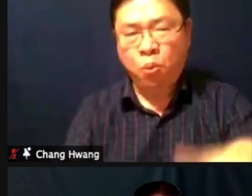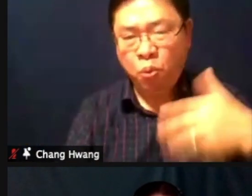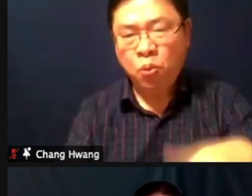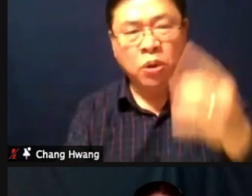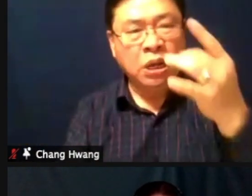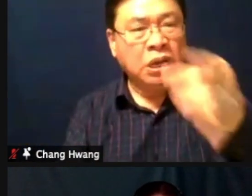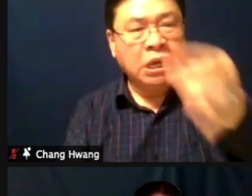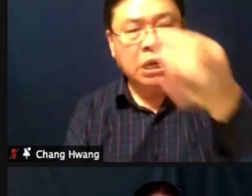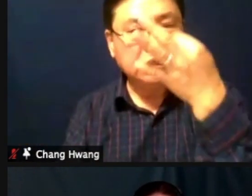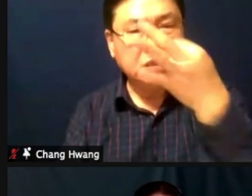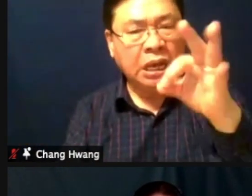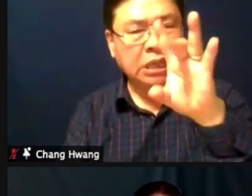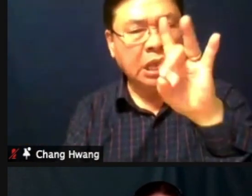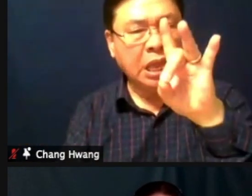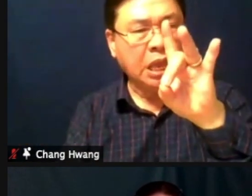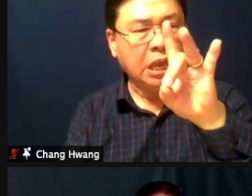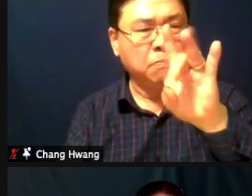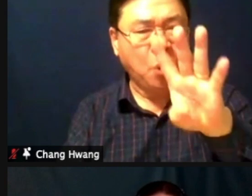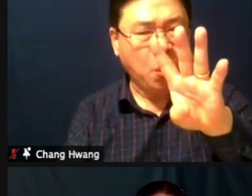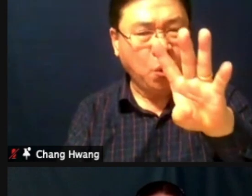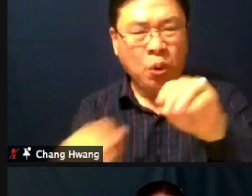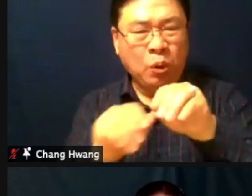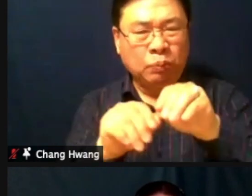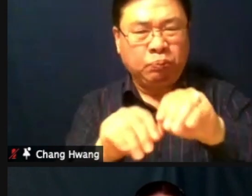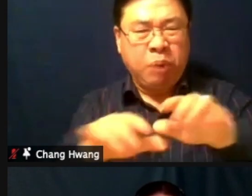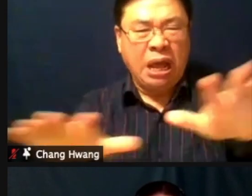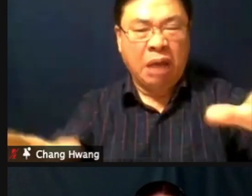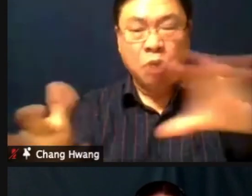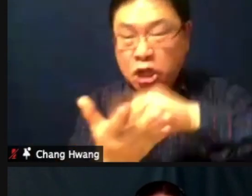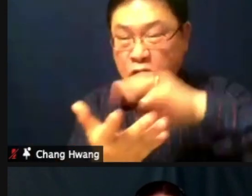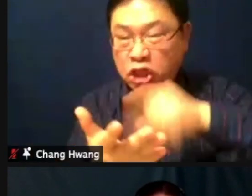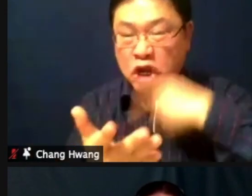associations that this book was then disseminated to.